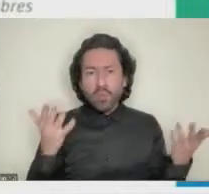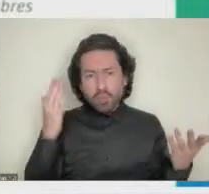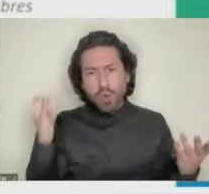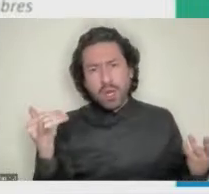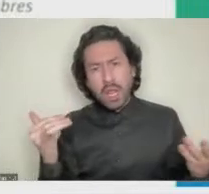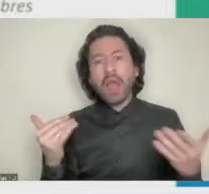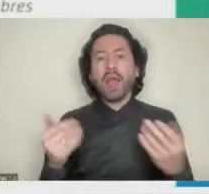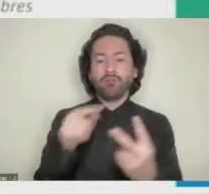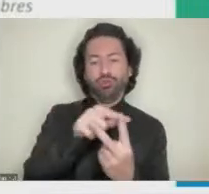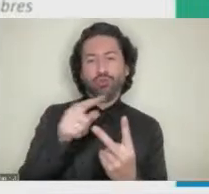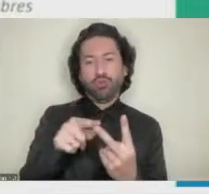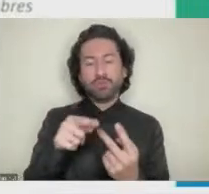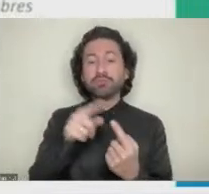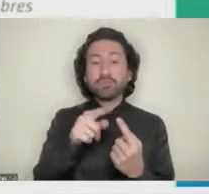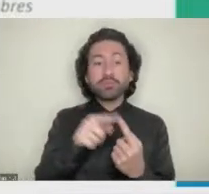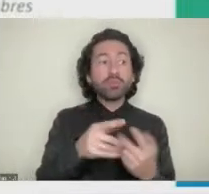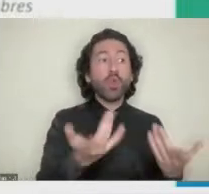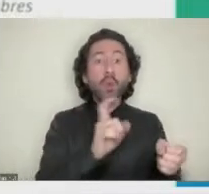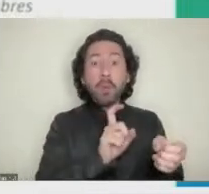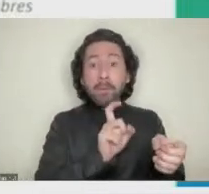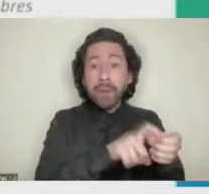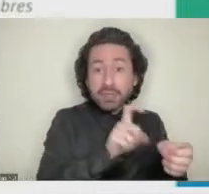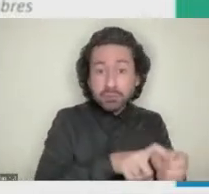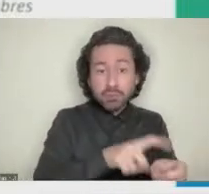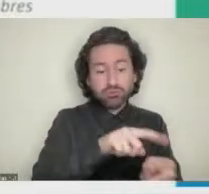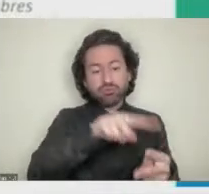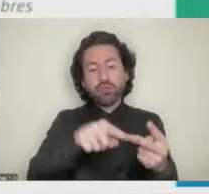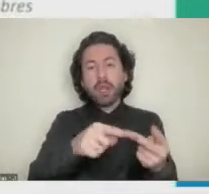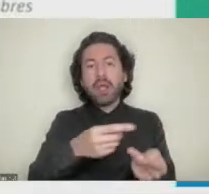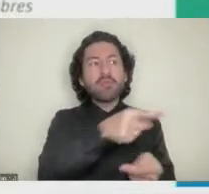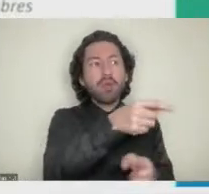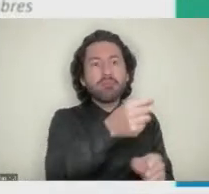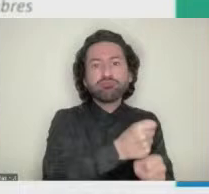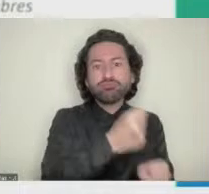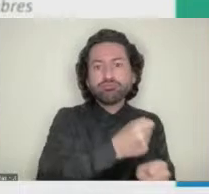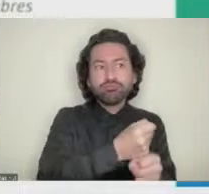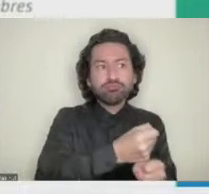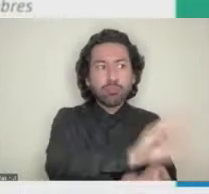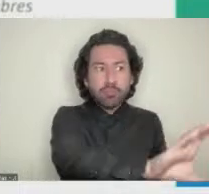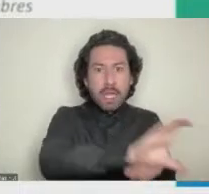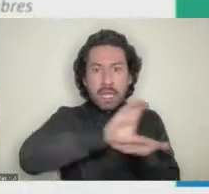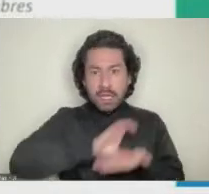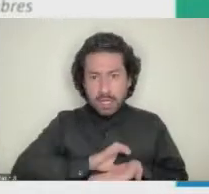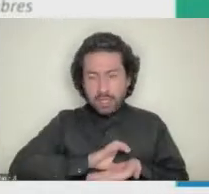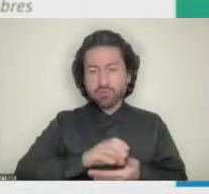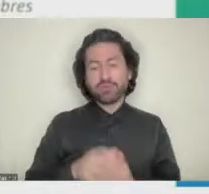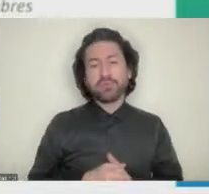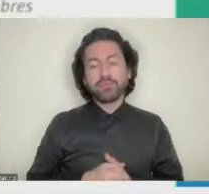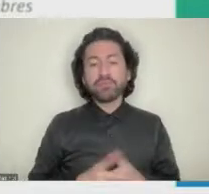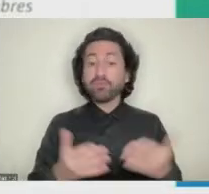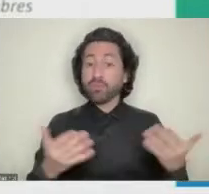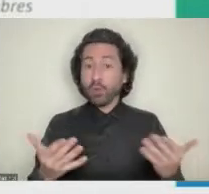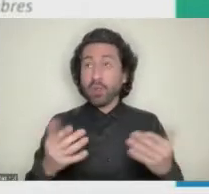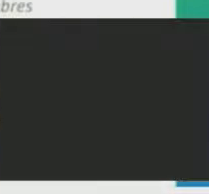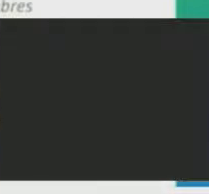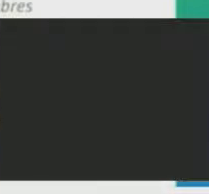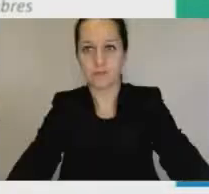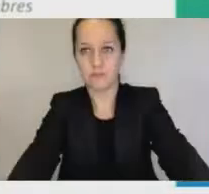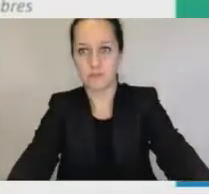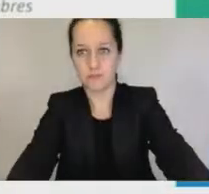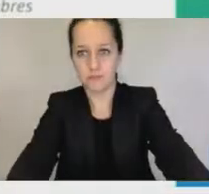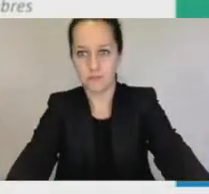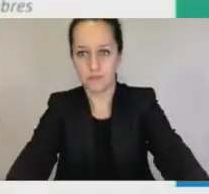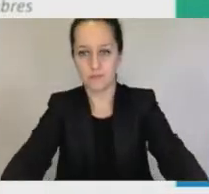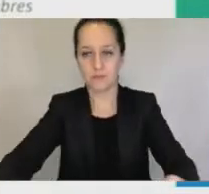the interaction of two factors: participation rate and labor income. For the group